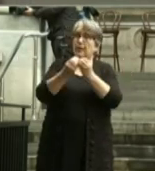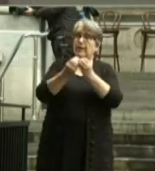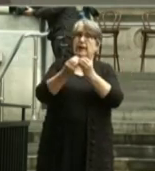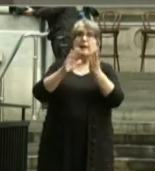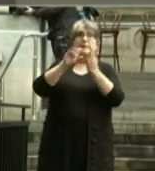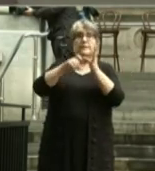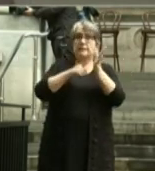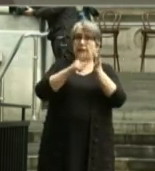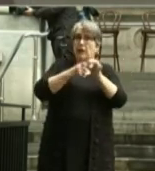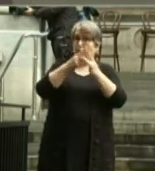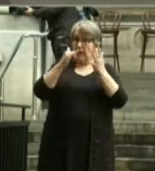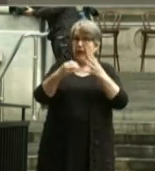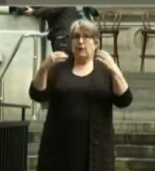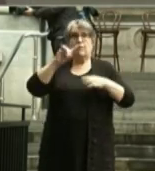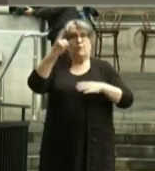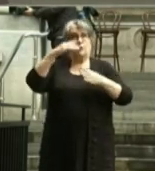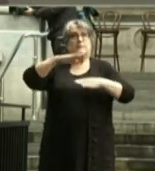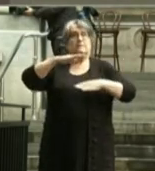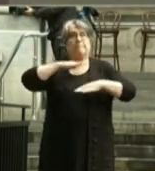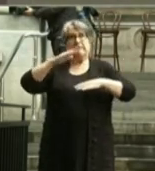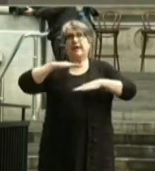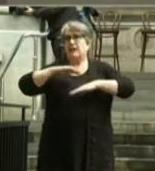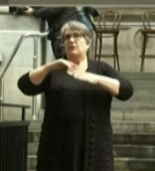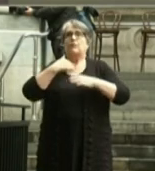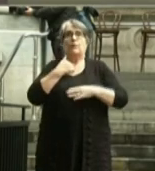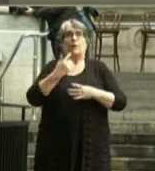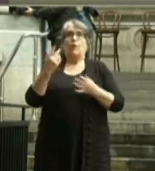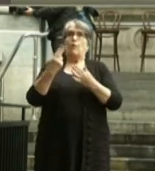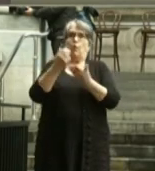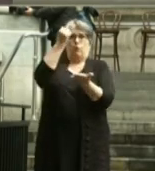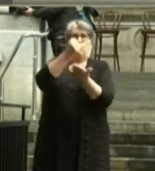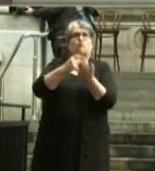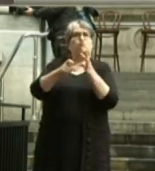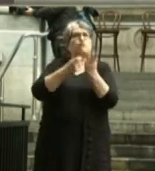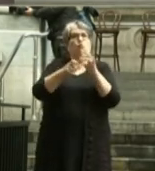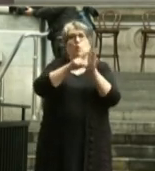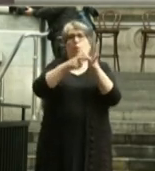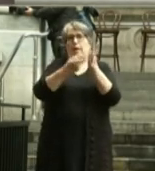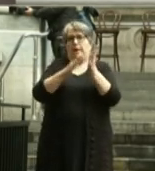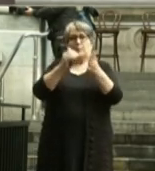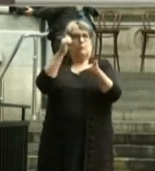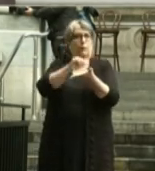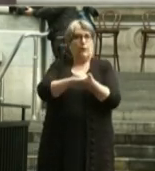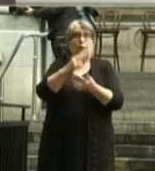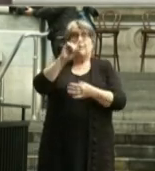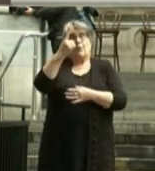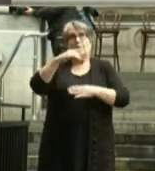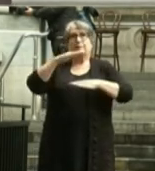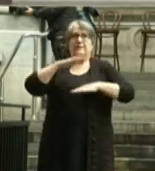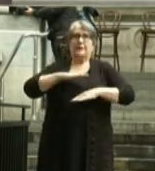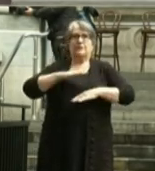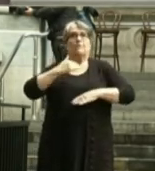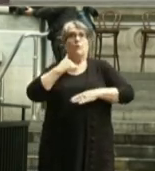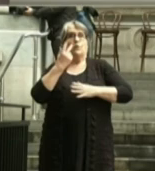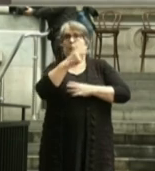Dale Ages, Commissioner for the First Nations Voice, to present the Royal Arms Print for the First Nations Voice Bill